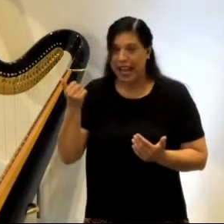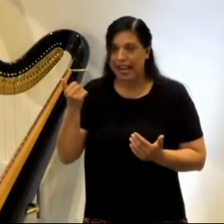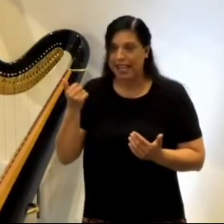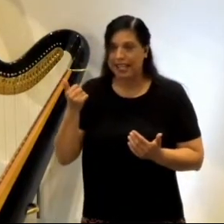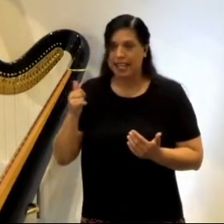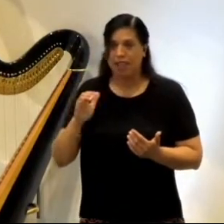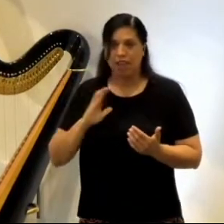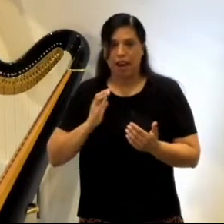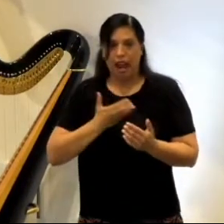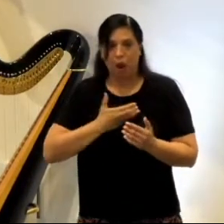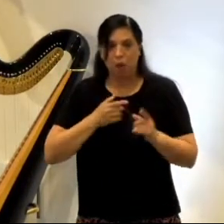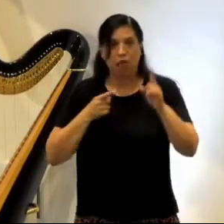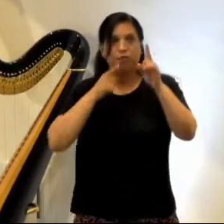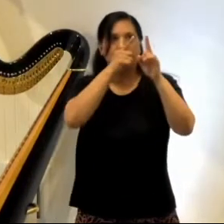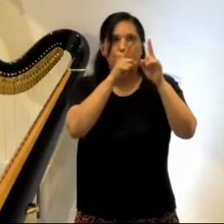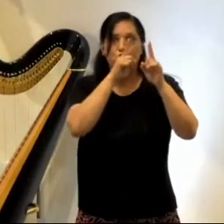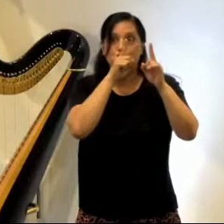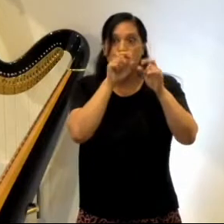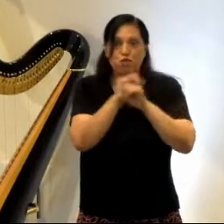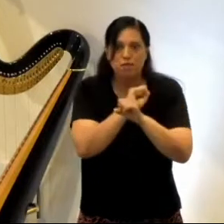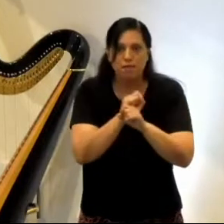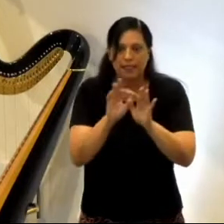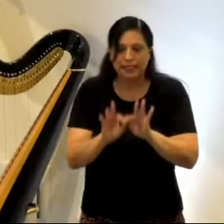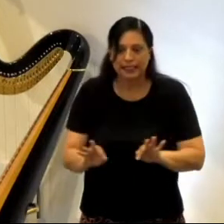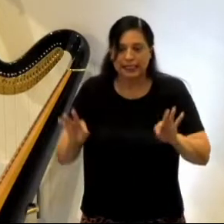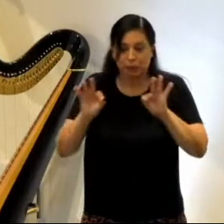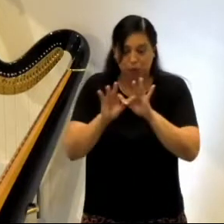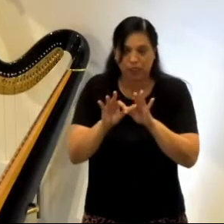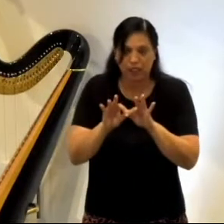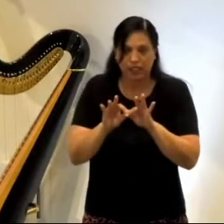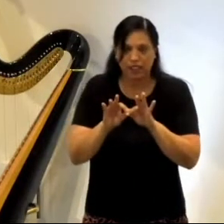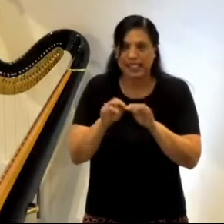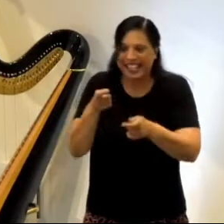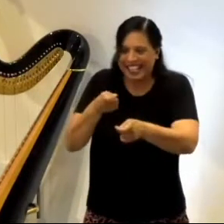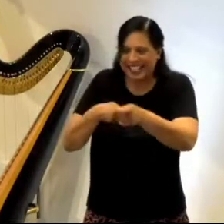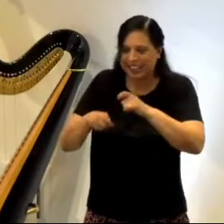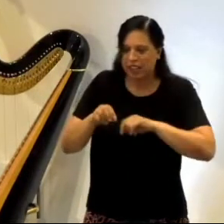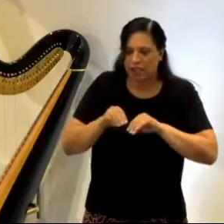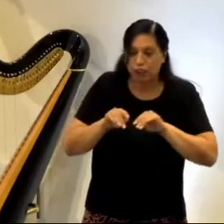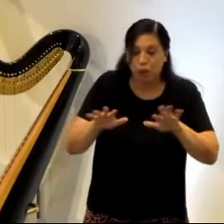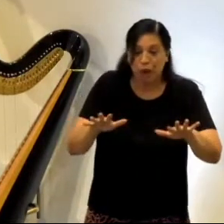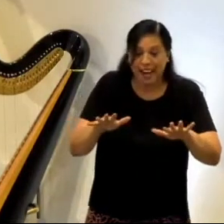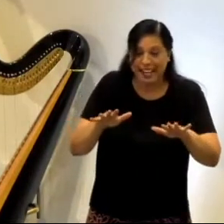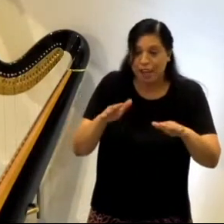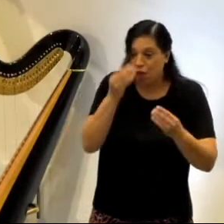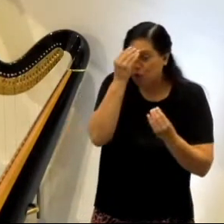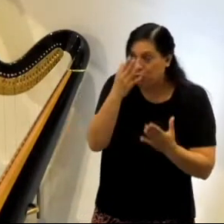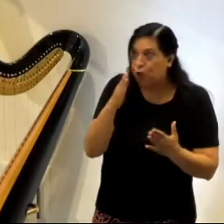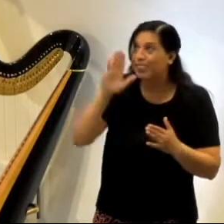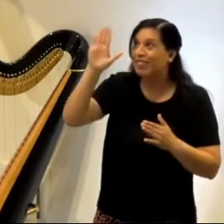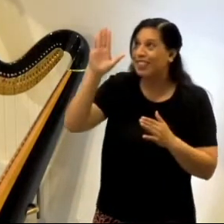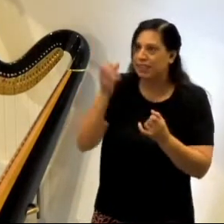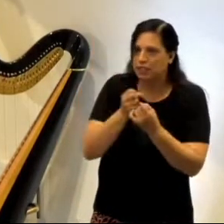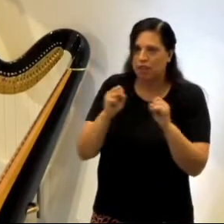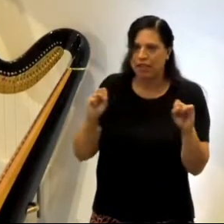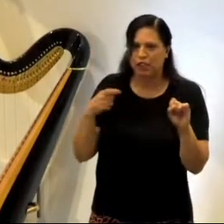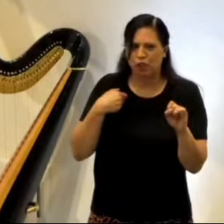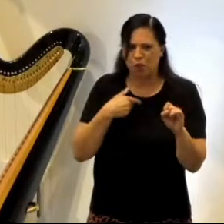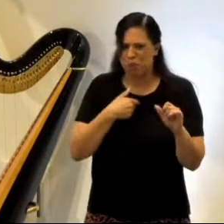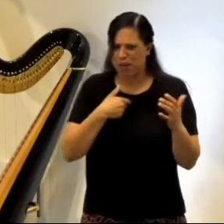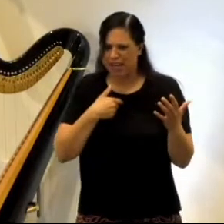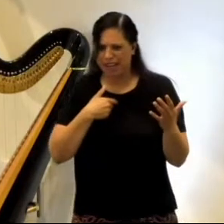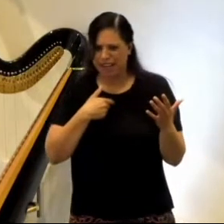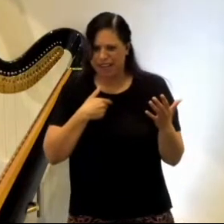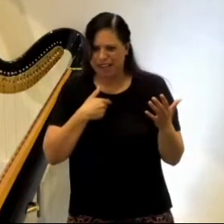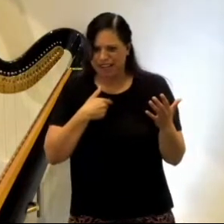mission really is. Instead of spreading the good news of Jesus' salvation like wildfire, we end up finding